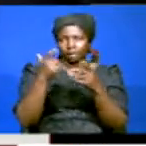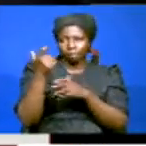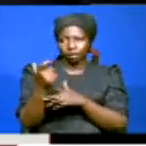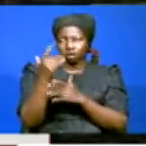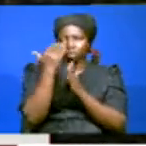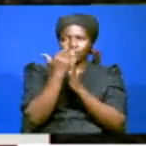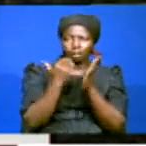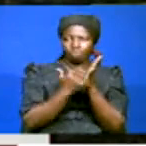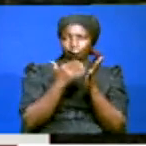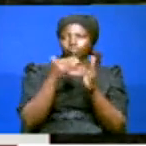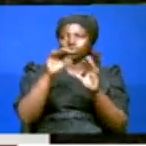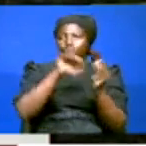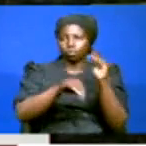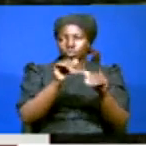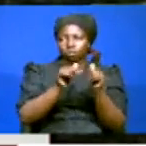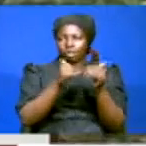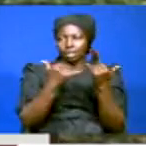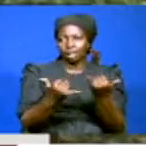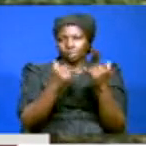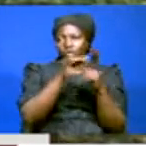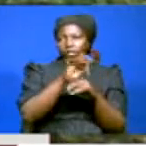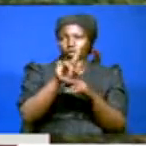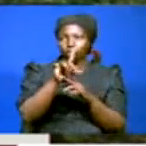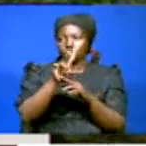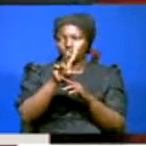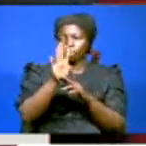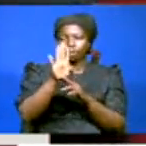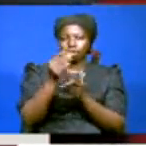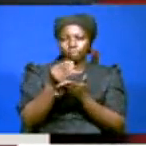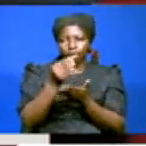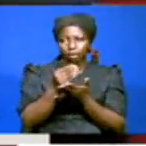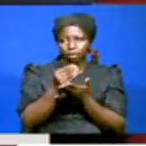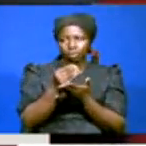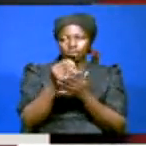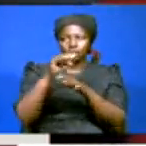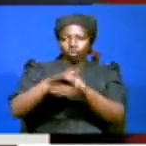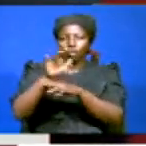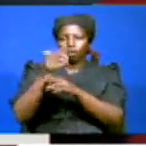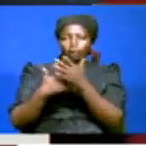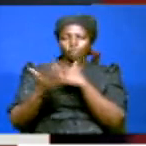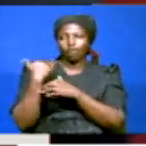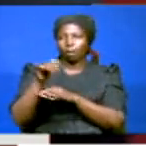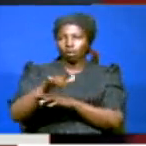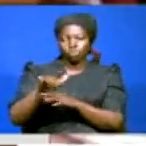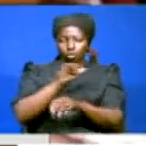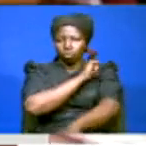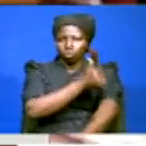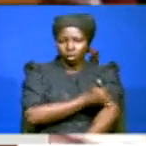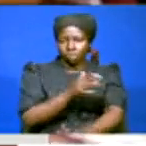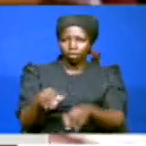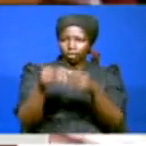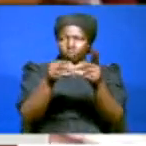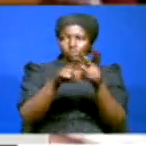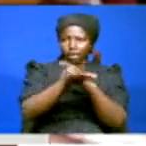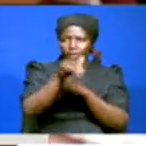contribution, which currently stands at 32 billion shillings accrued from the former local authorities to present county governments, remains